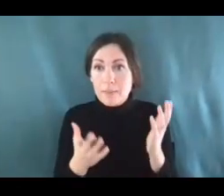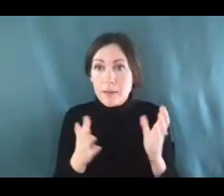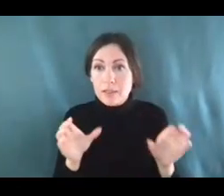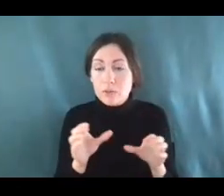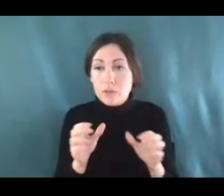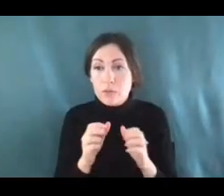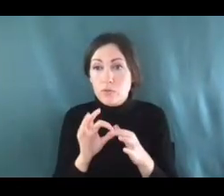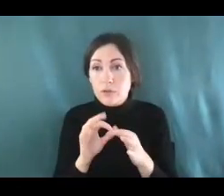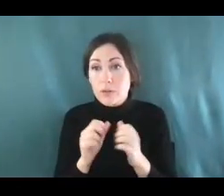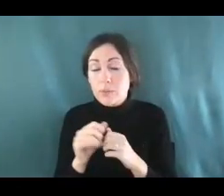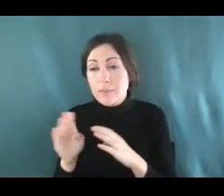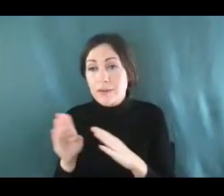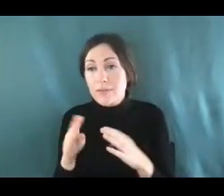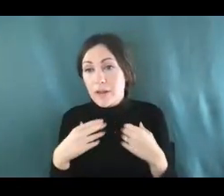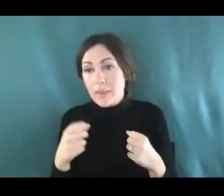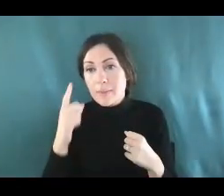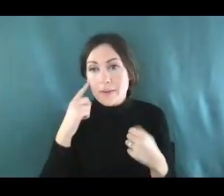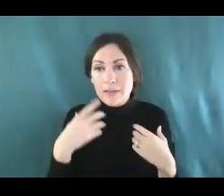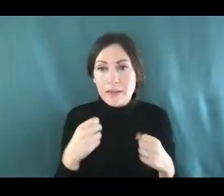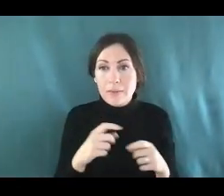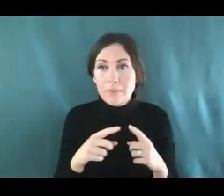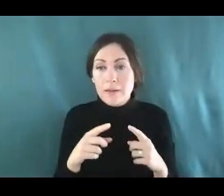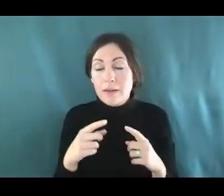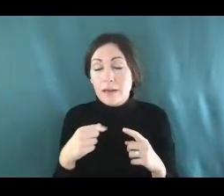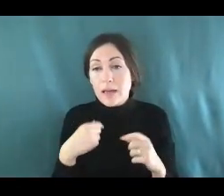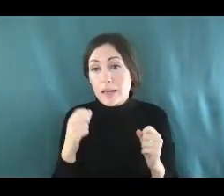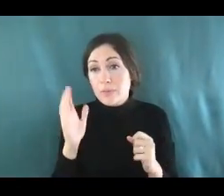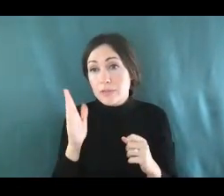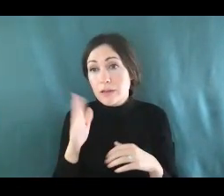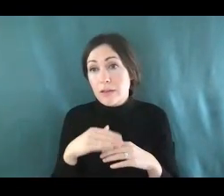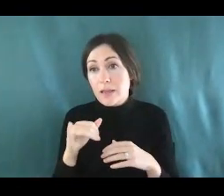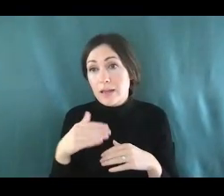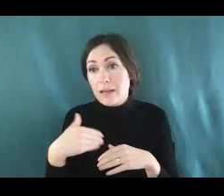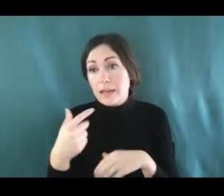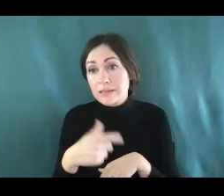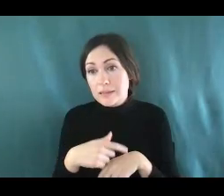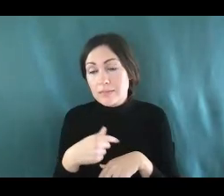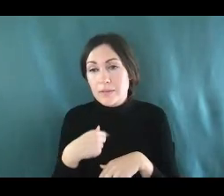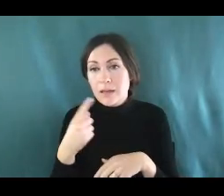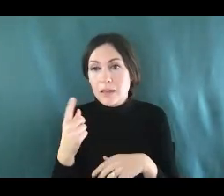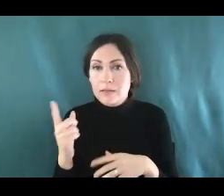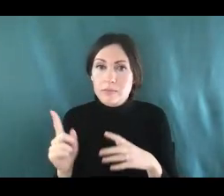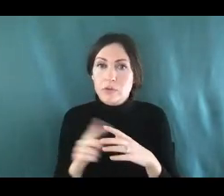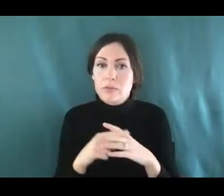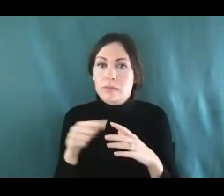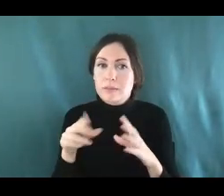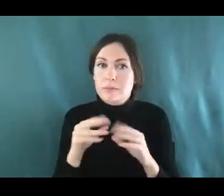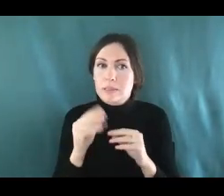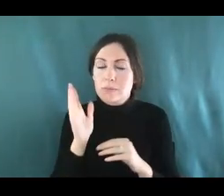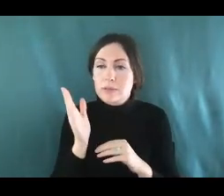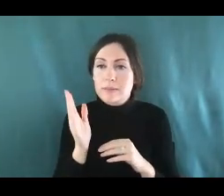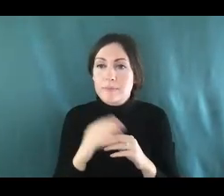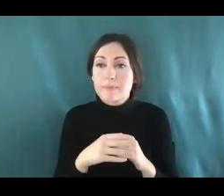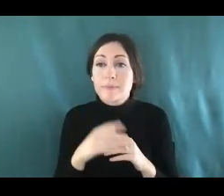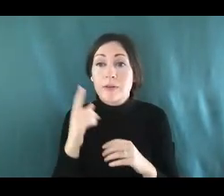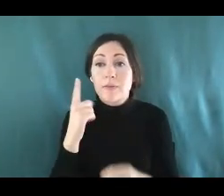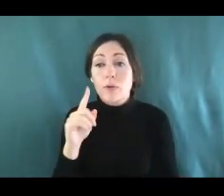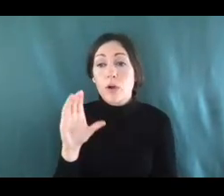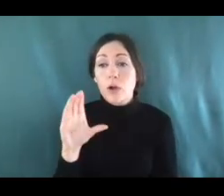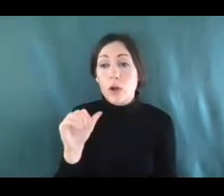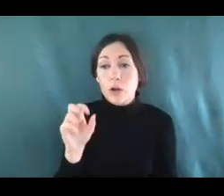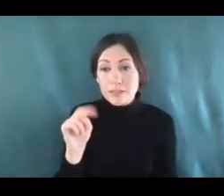and related to behavioral health and mental health, so I can present on that the next time I do come and present to the advisory committee. For Carson City,